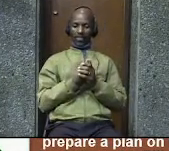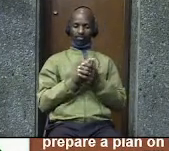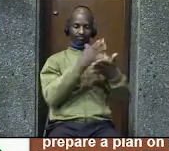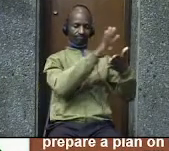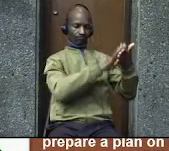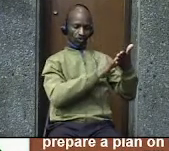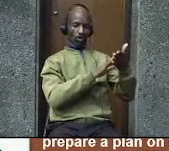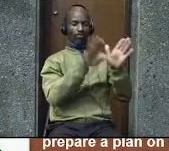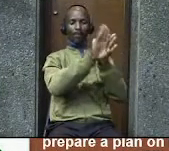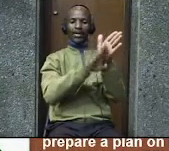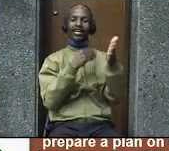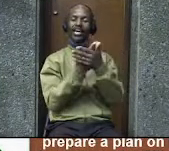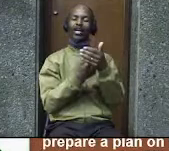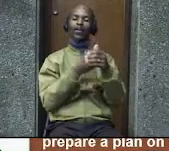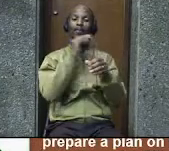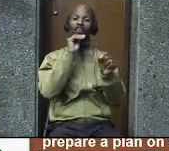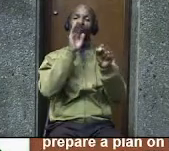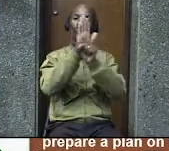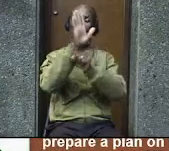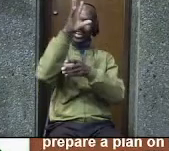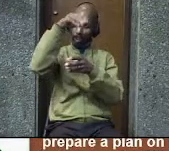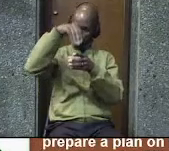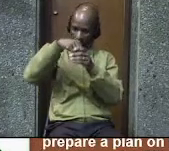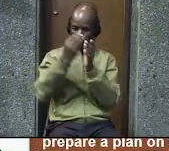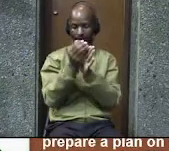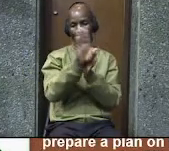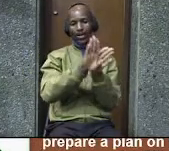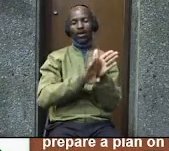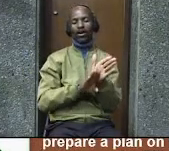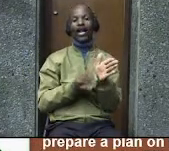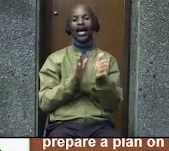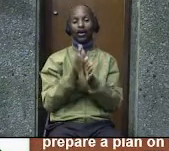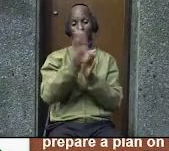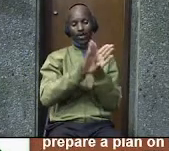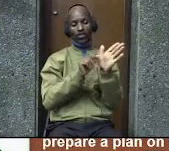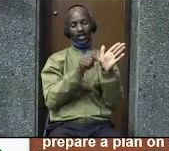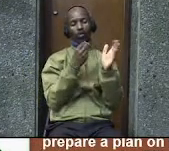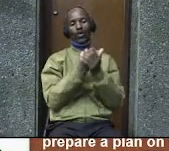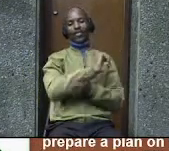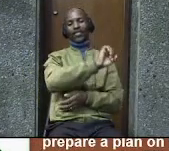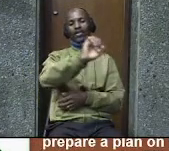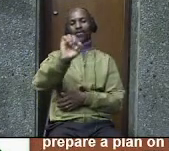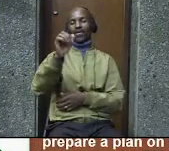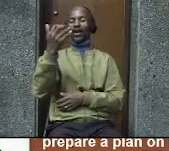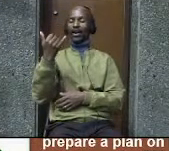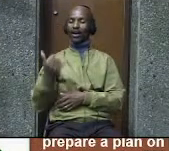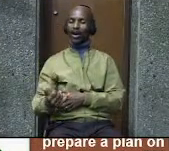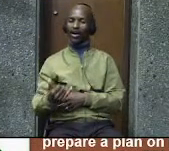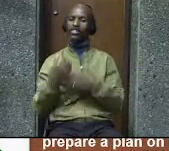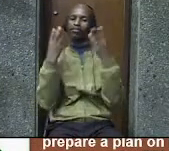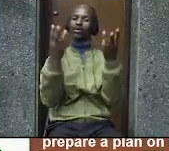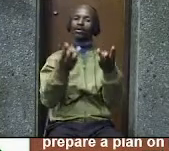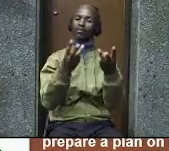the bill so that it can meaningfully engage with the bill and on the bill with you as stakeholders. And then the